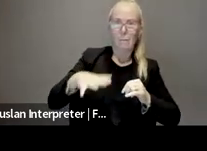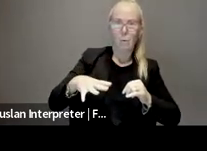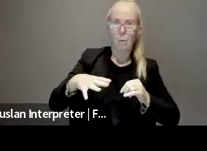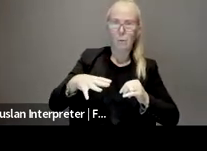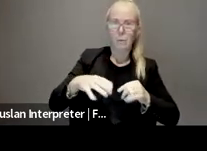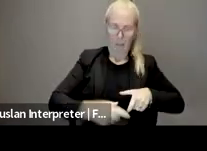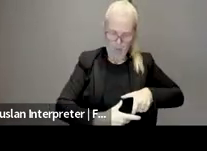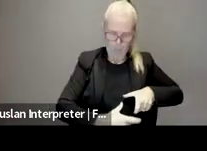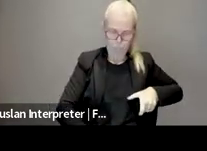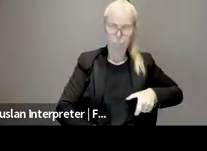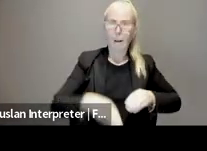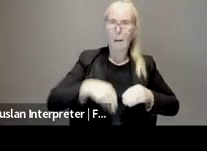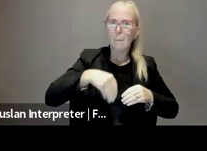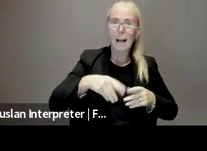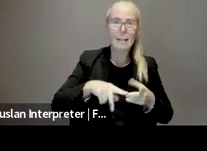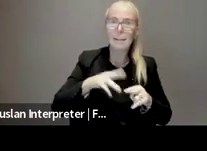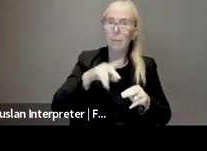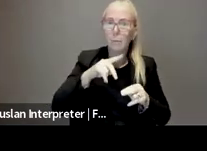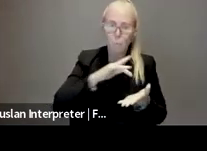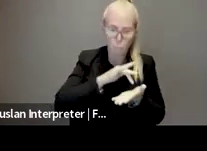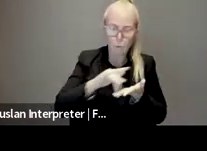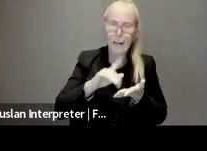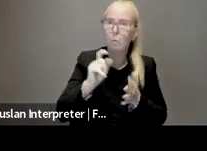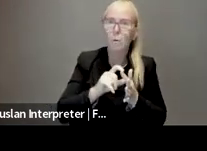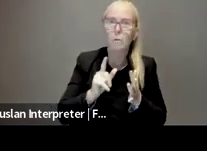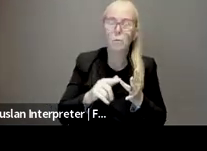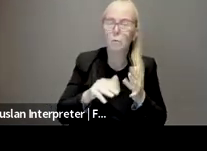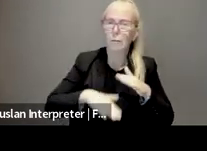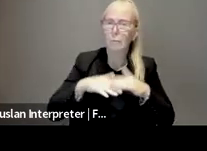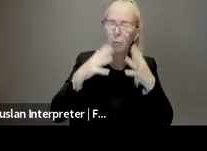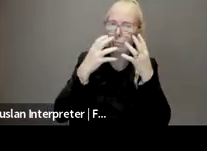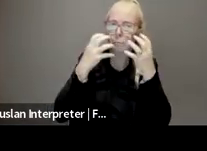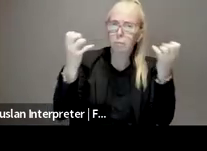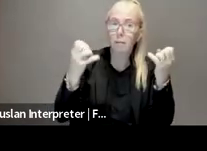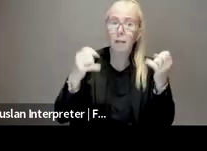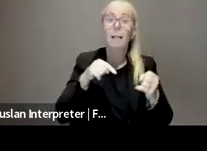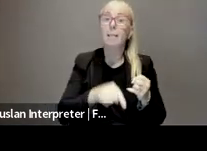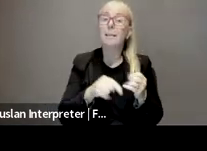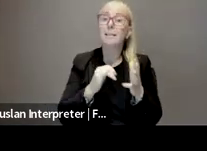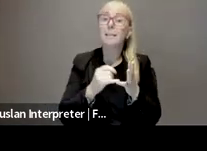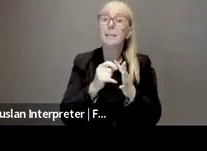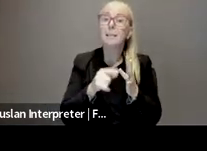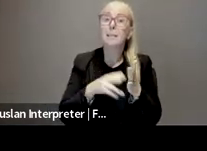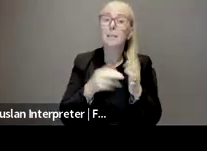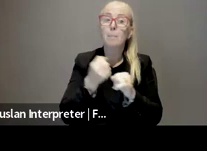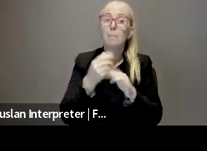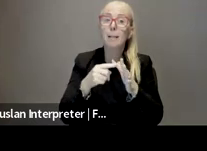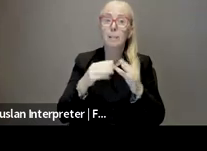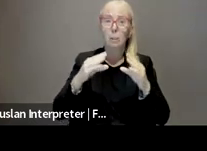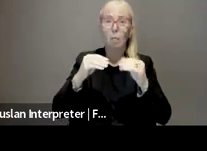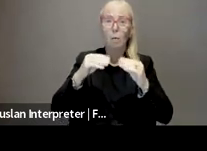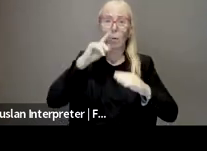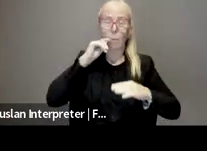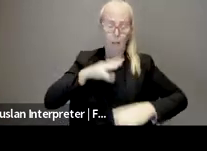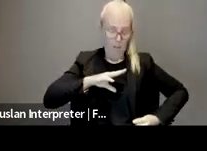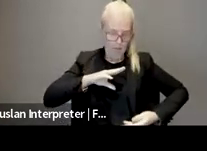a lifeline, a biodegradable sponge placed externally in the stoma bag to absorb output. The Stomal Sponge addresses key concerns